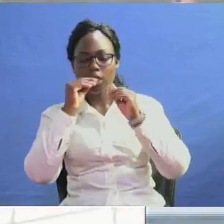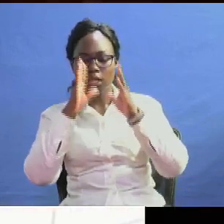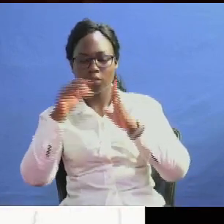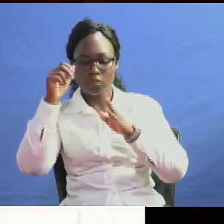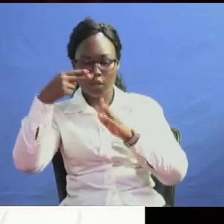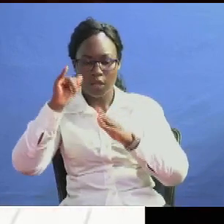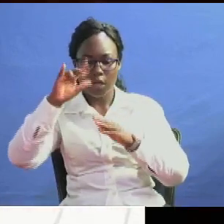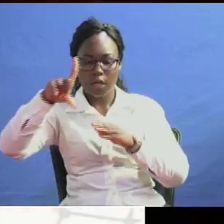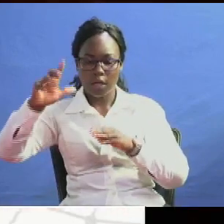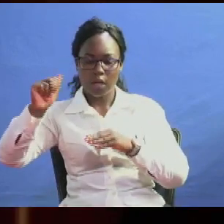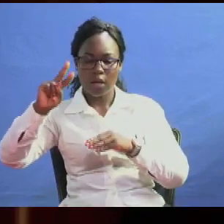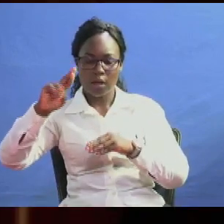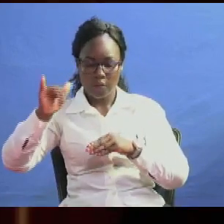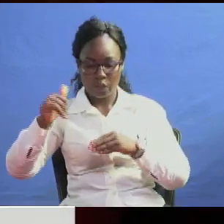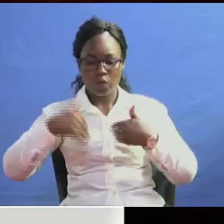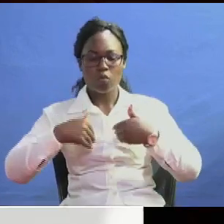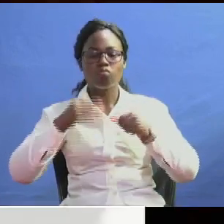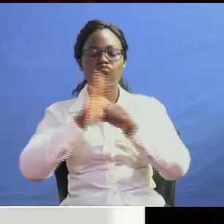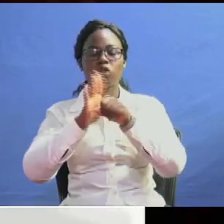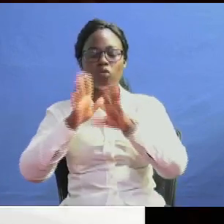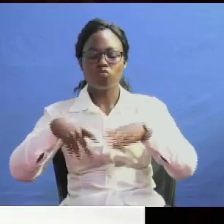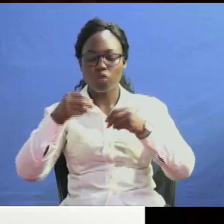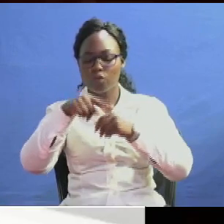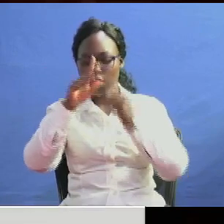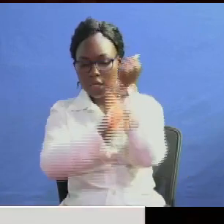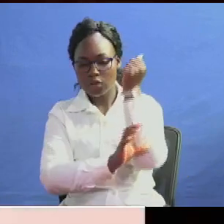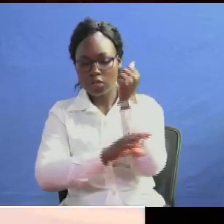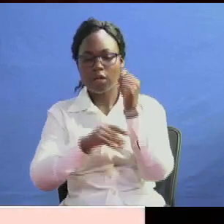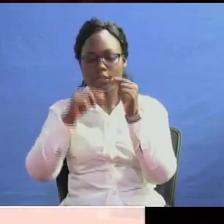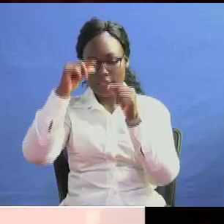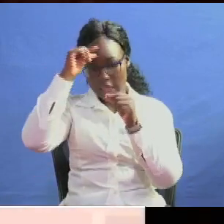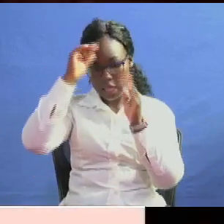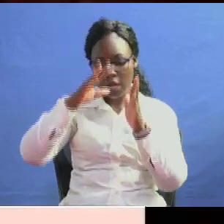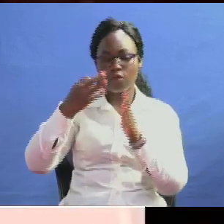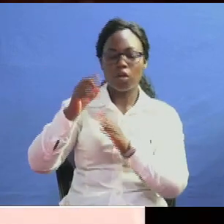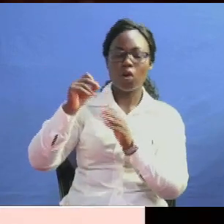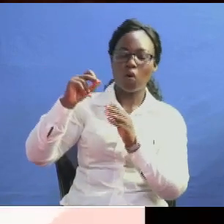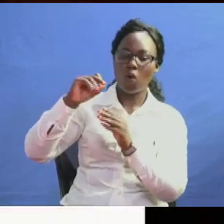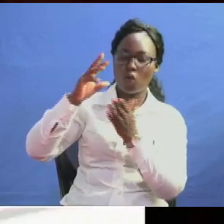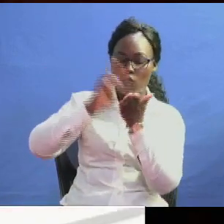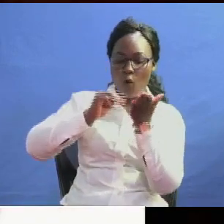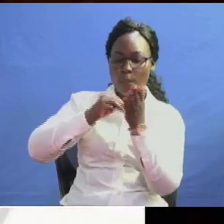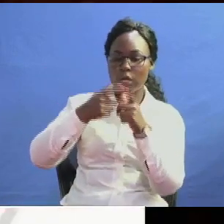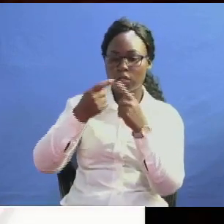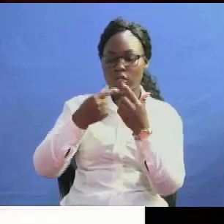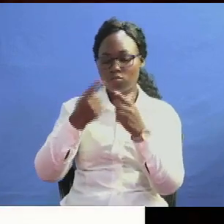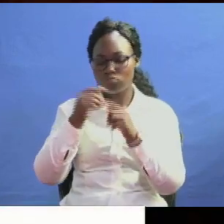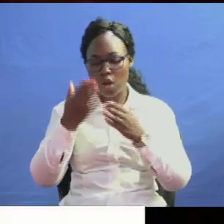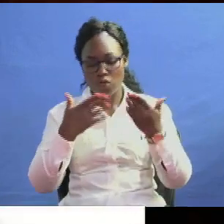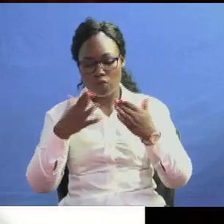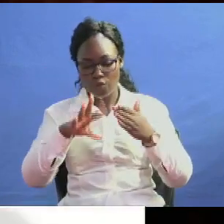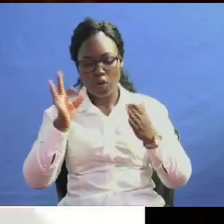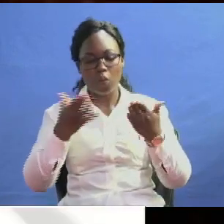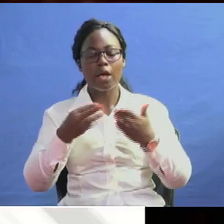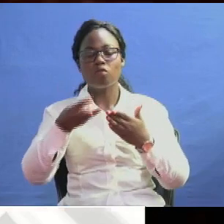Sigei. We have got so much to offer in this country. I was the governor of Machakos. In Machakos, we've got the hill where water flows